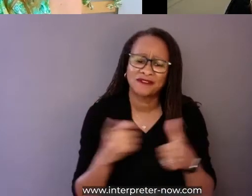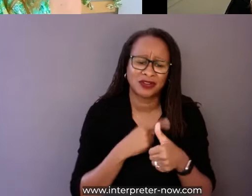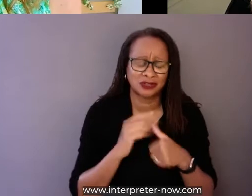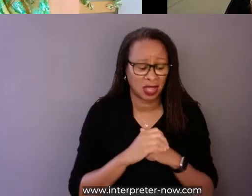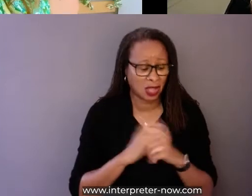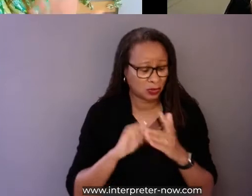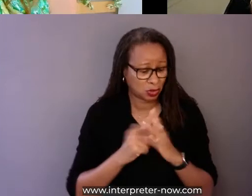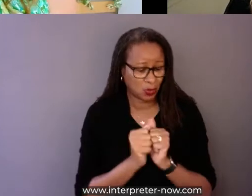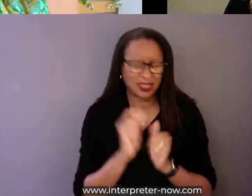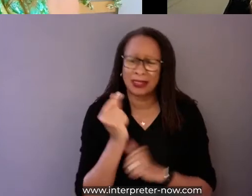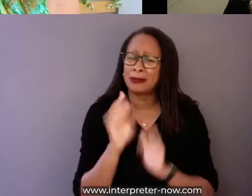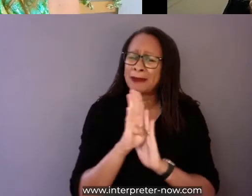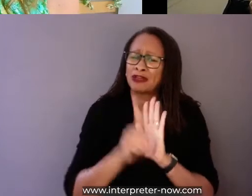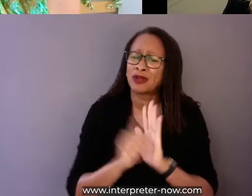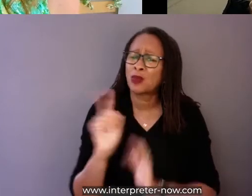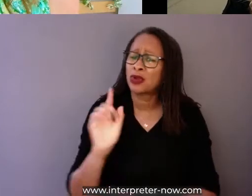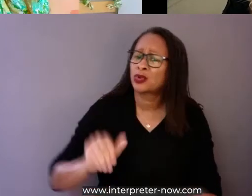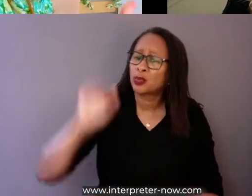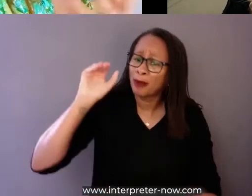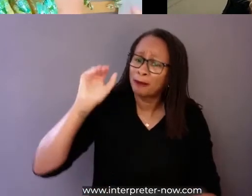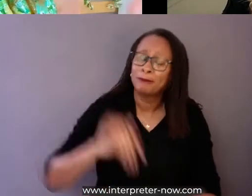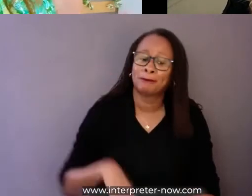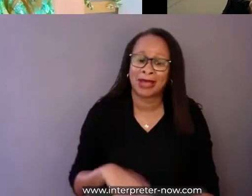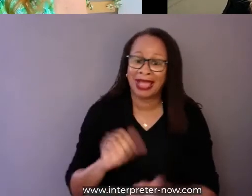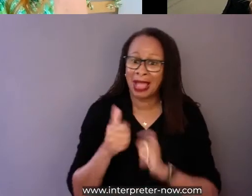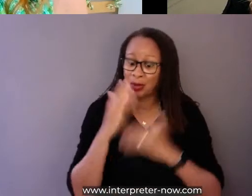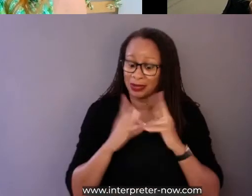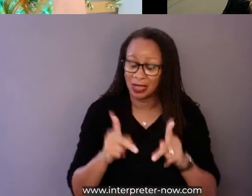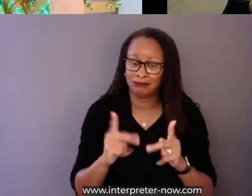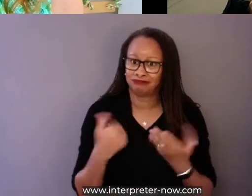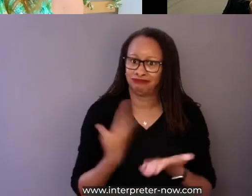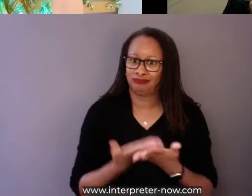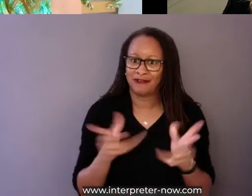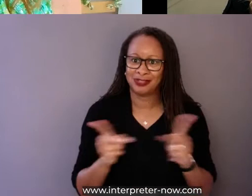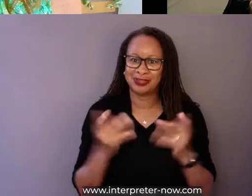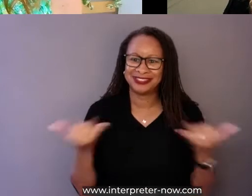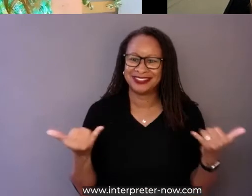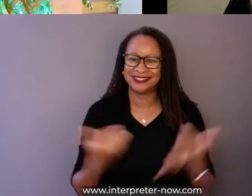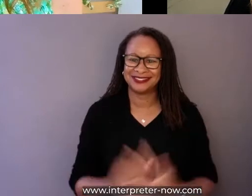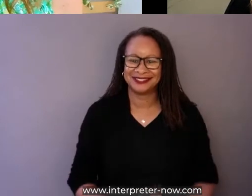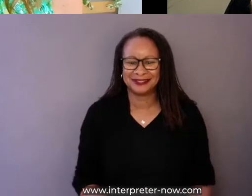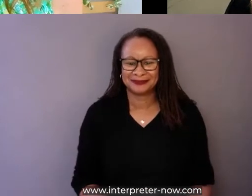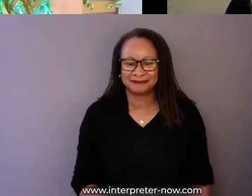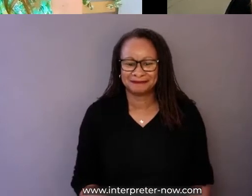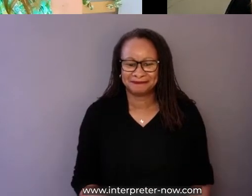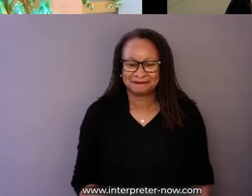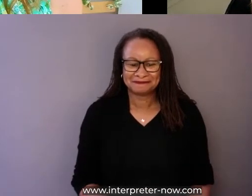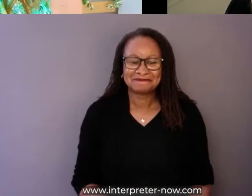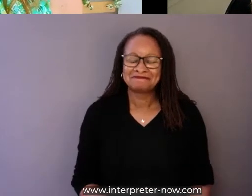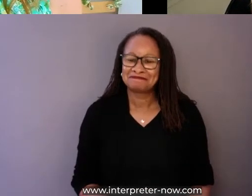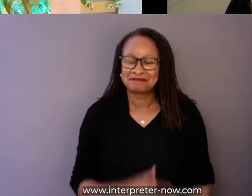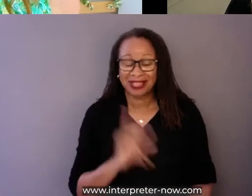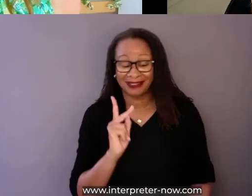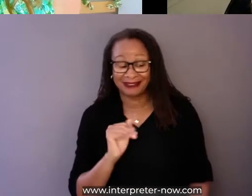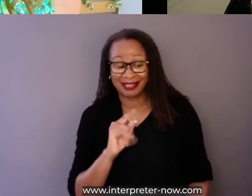of background on where you grew up, how you ended up getting to where you are today. Oh, that is such